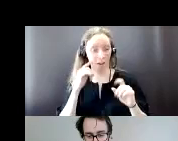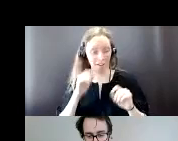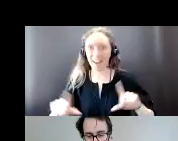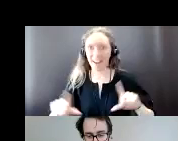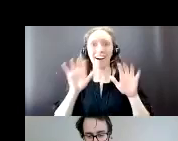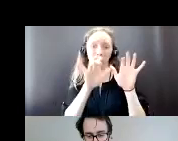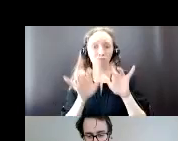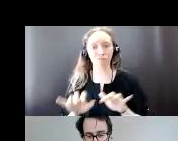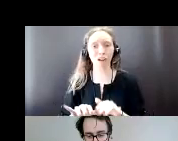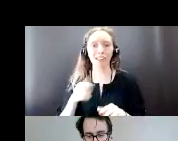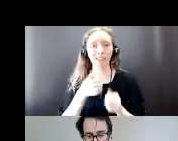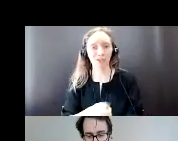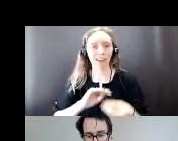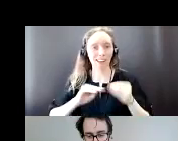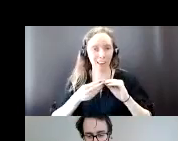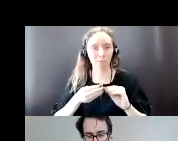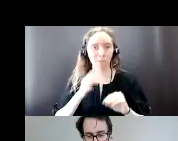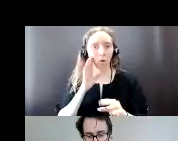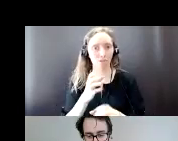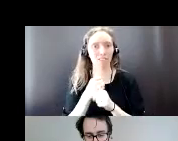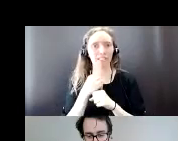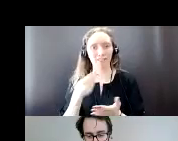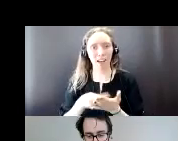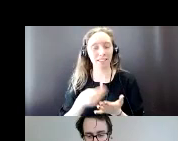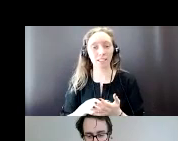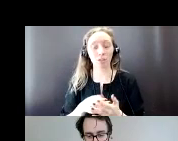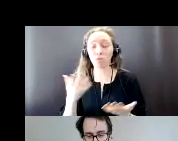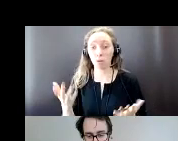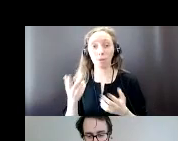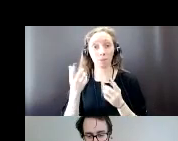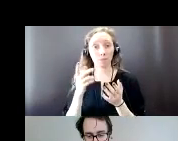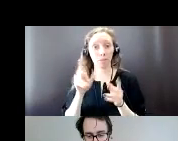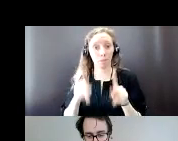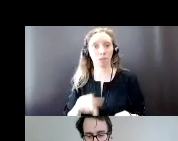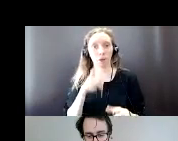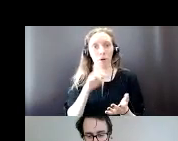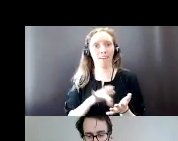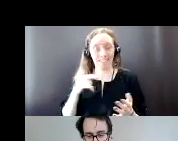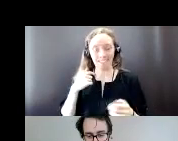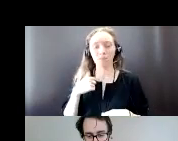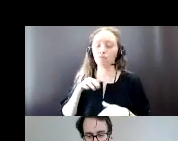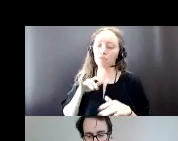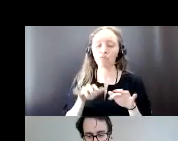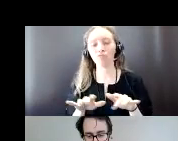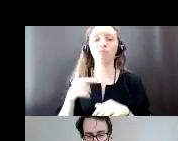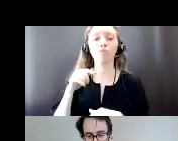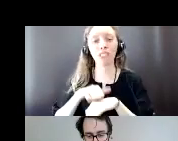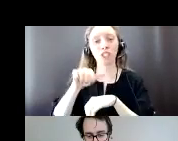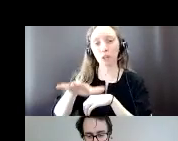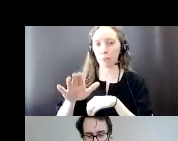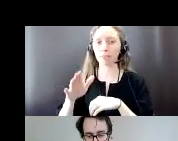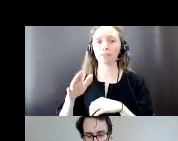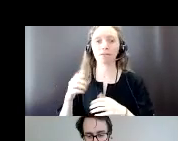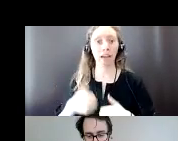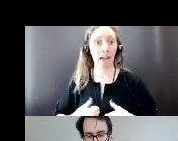the funds. So the victim goes out and ships the item they had for sale out to the address provided. They